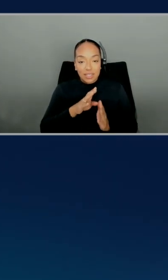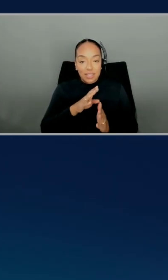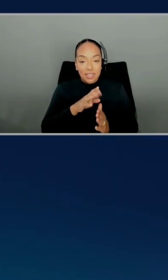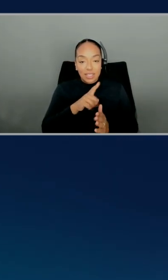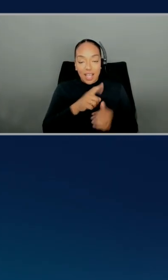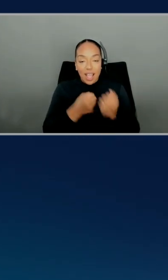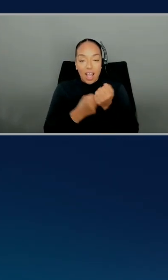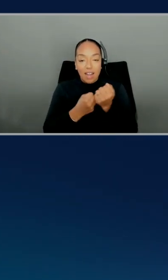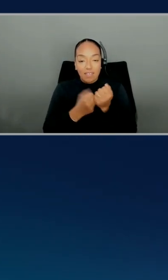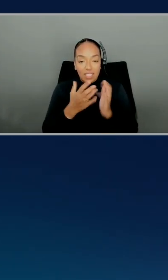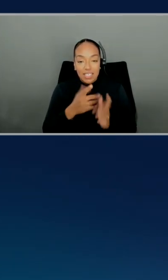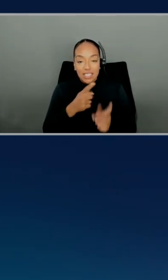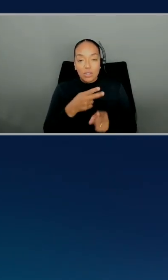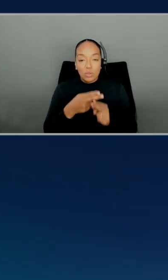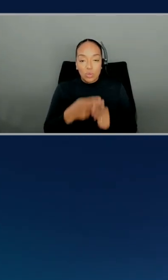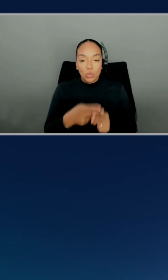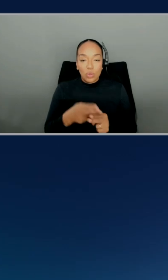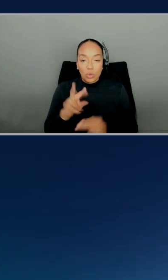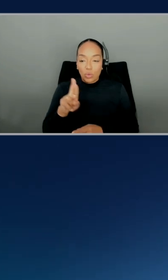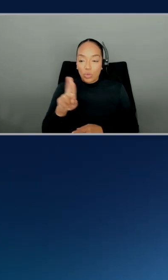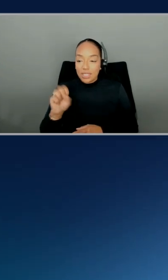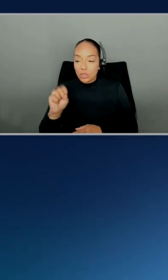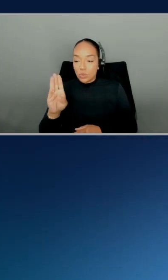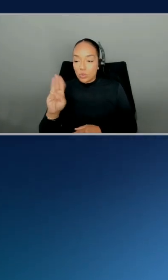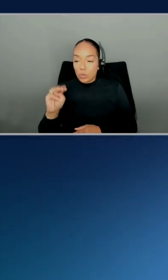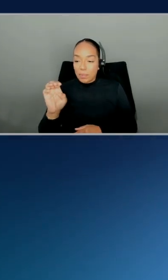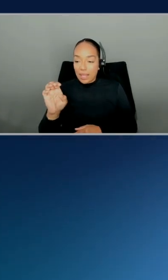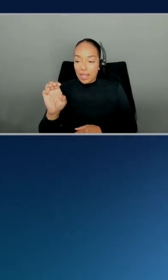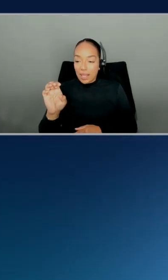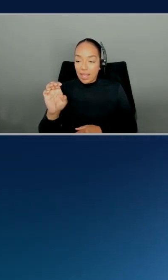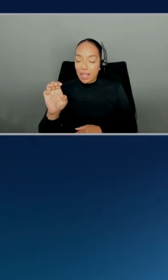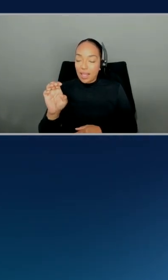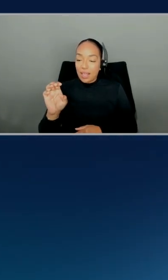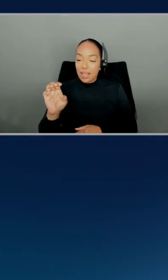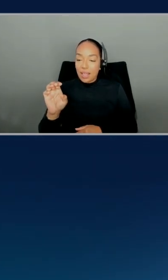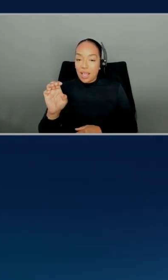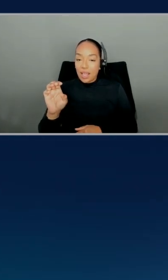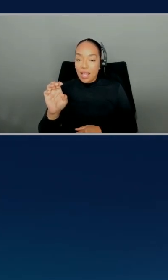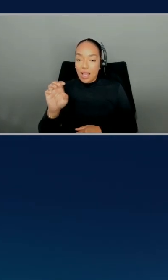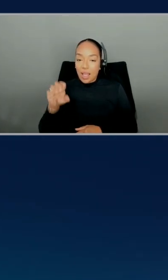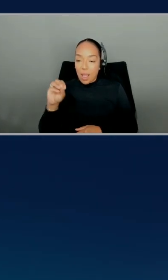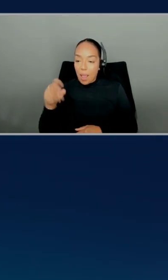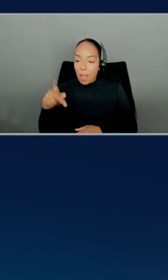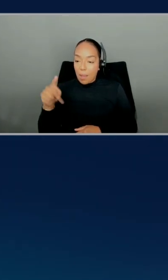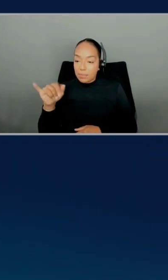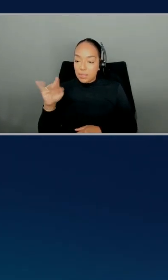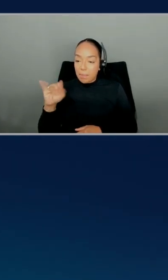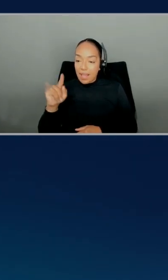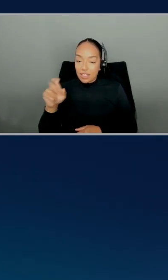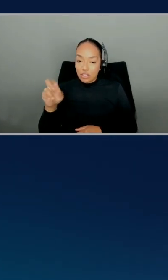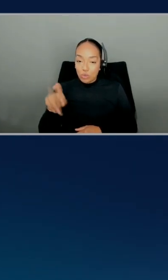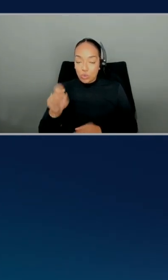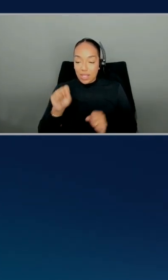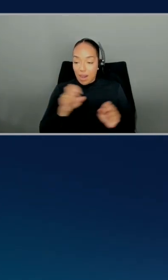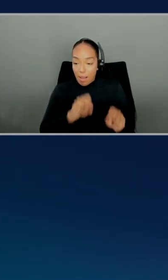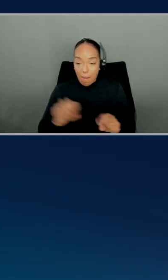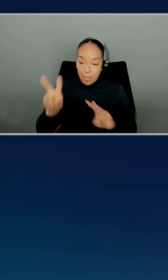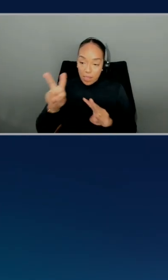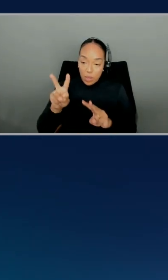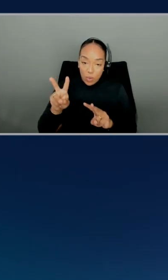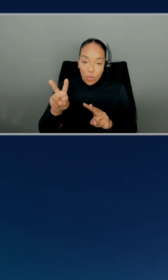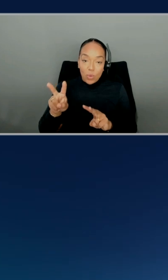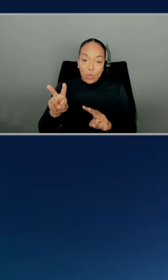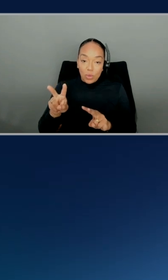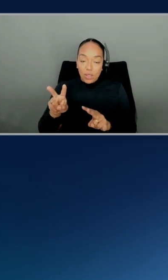called Resume Optimizer. There you can upload your own resume. You can copy paste the